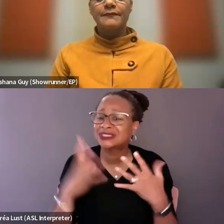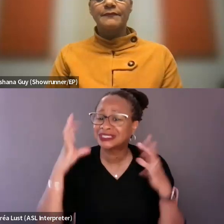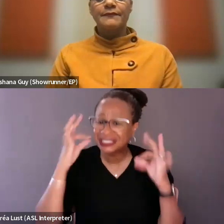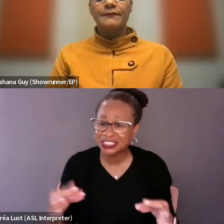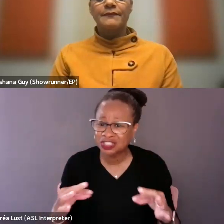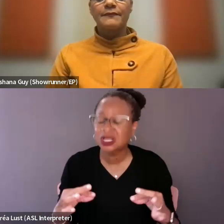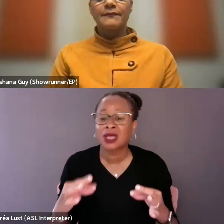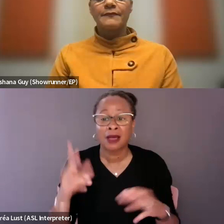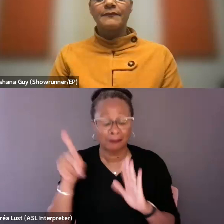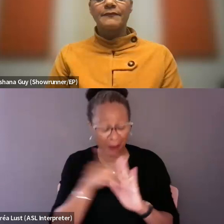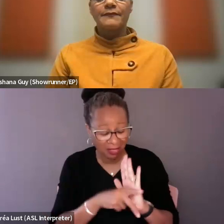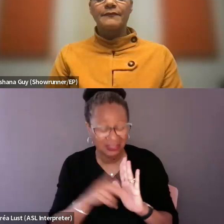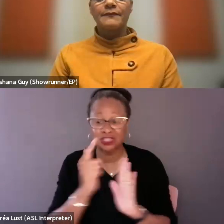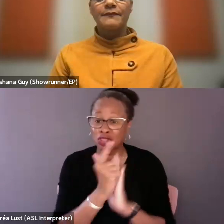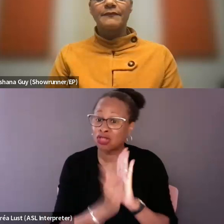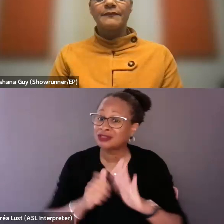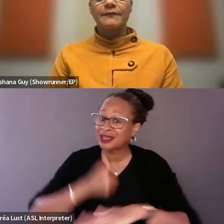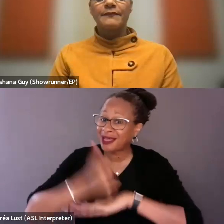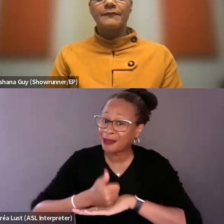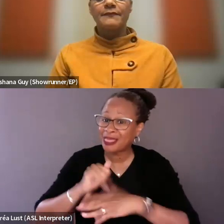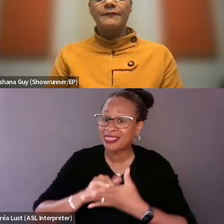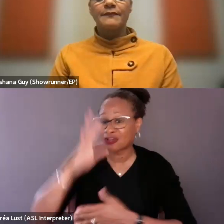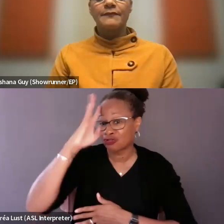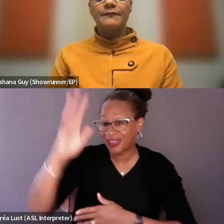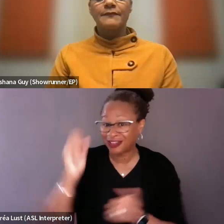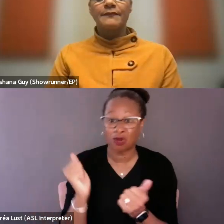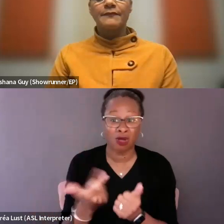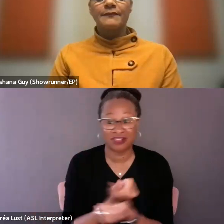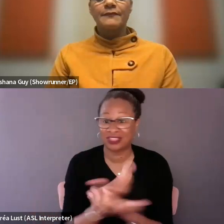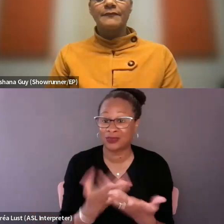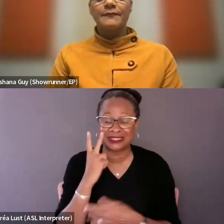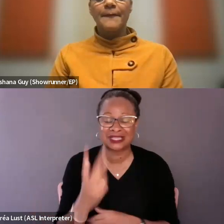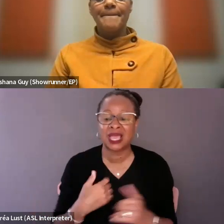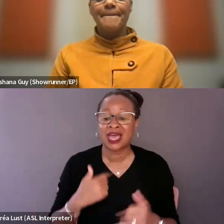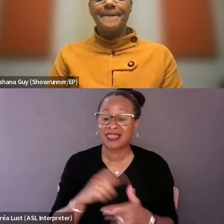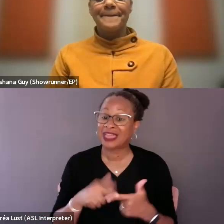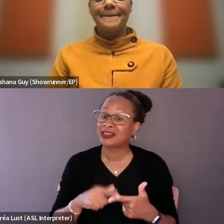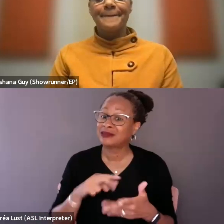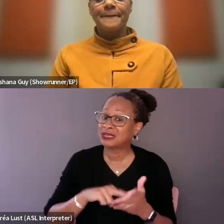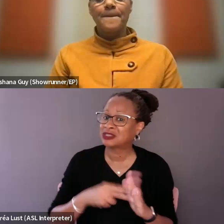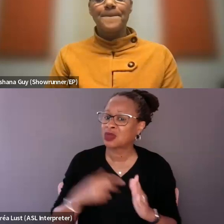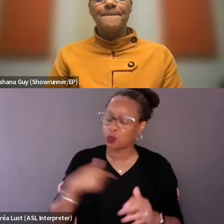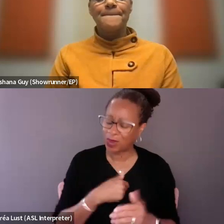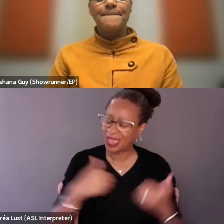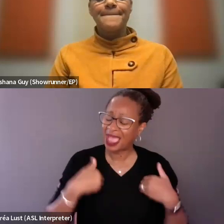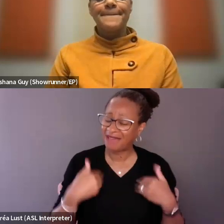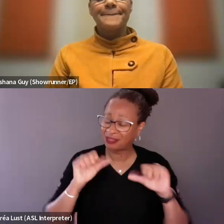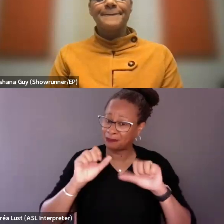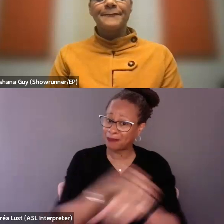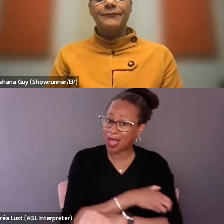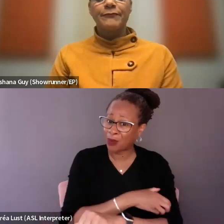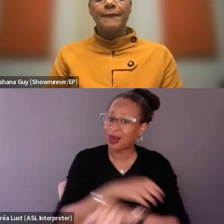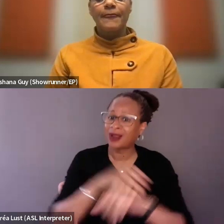and policies and laws that created all of this, then you understand that we have the power and the ability